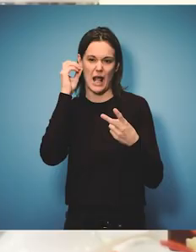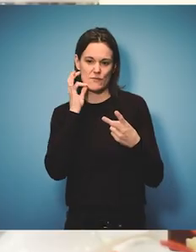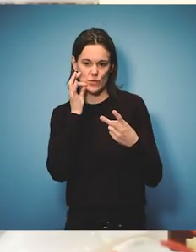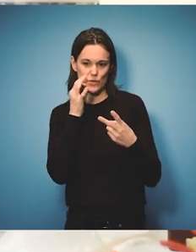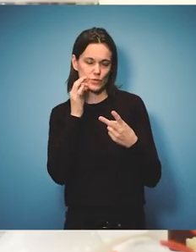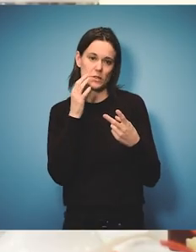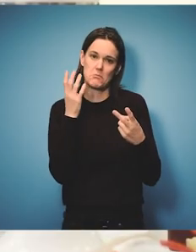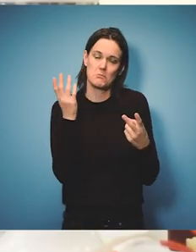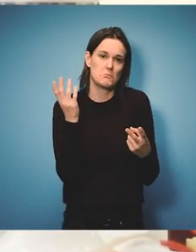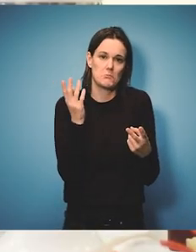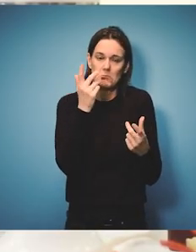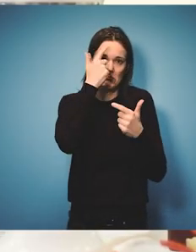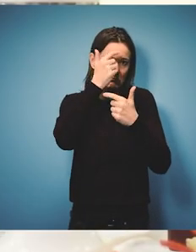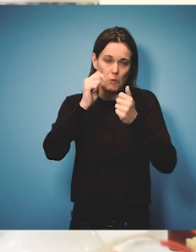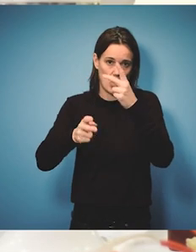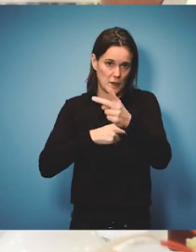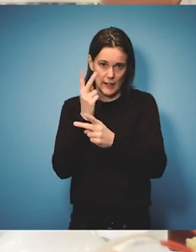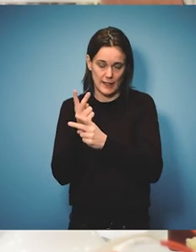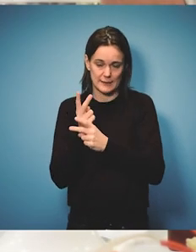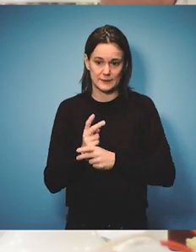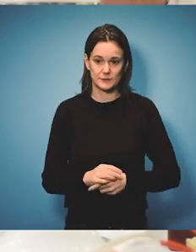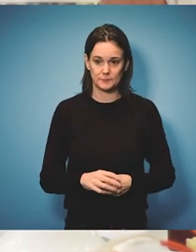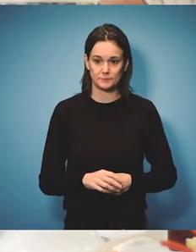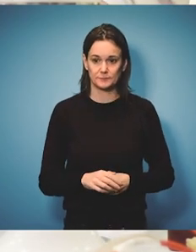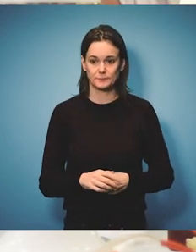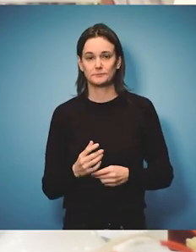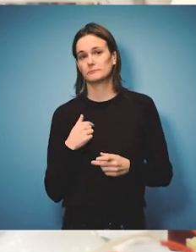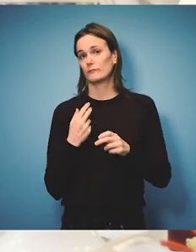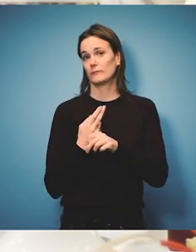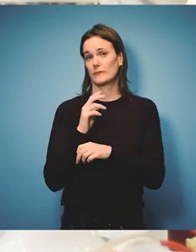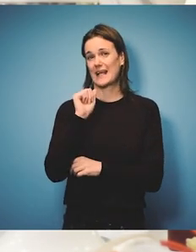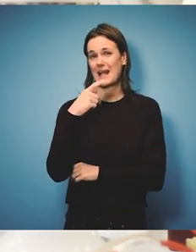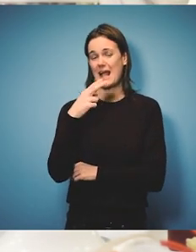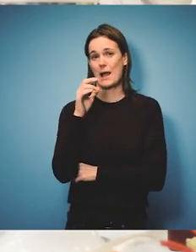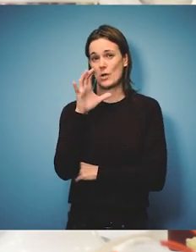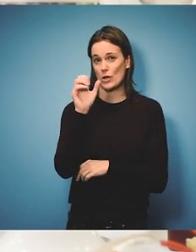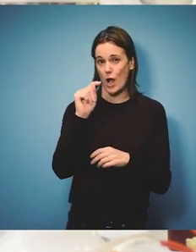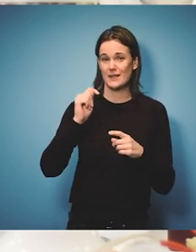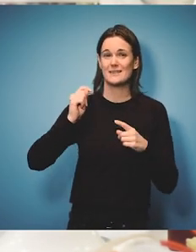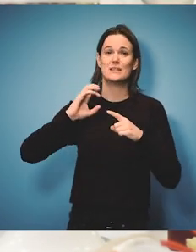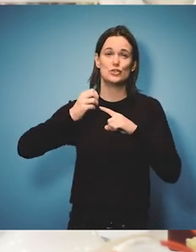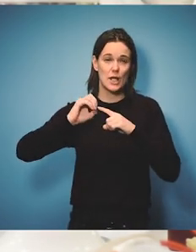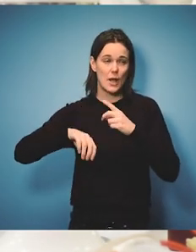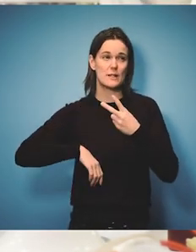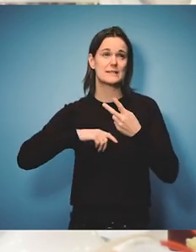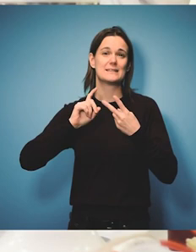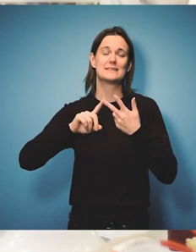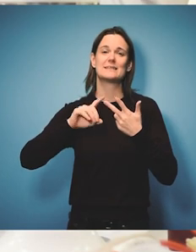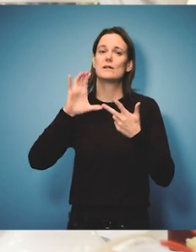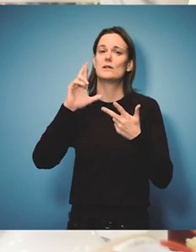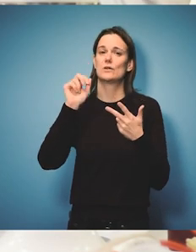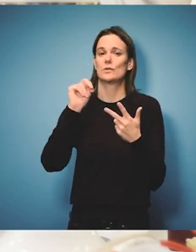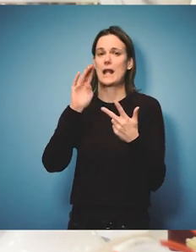fruit. So in this container, you can use whatever dried fruit you have or whatever you'd like to put in. And here I have some dried